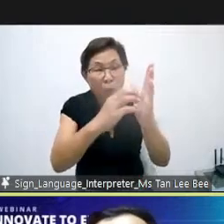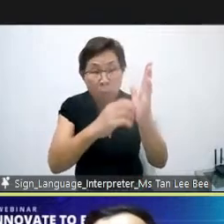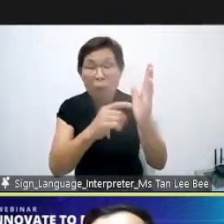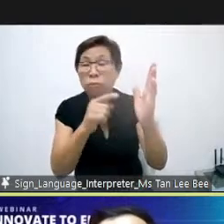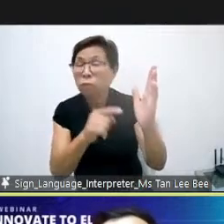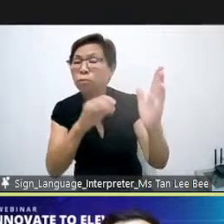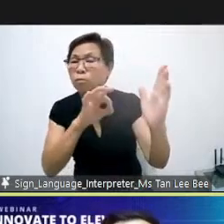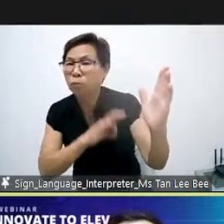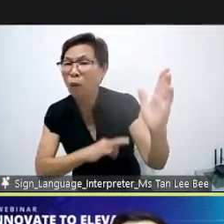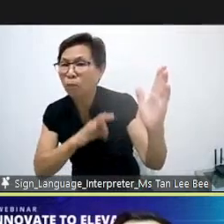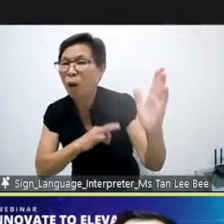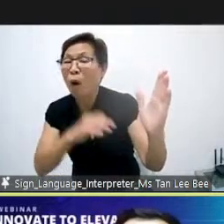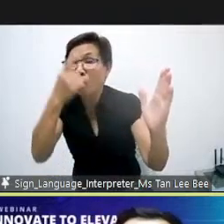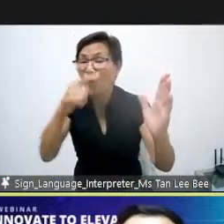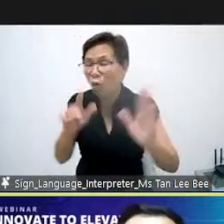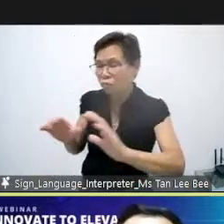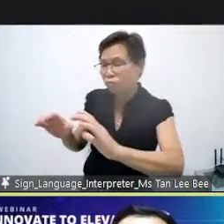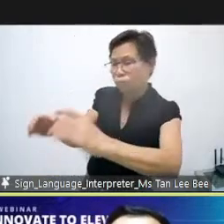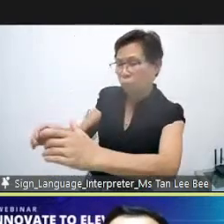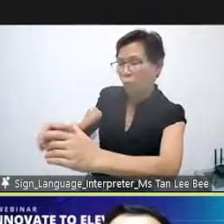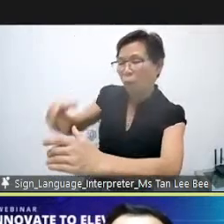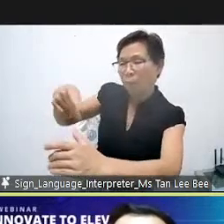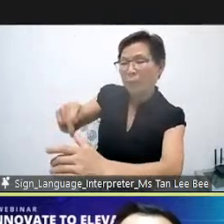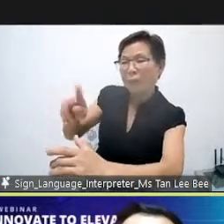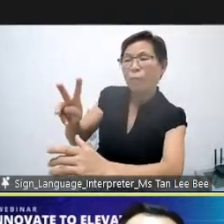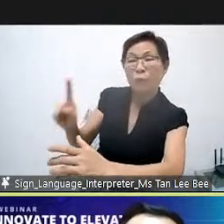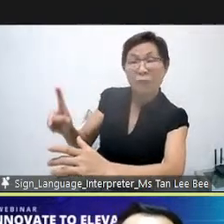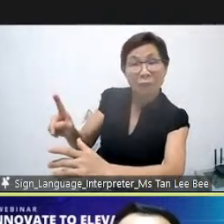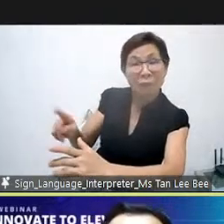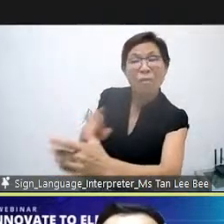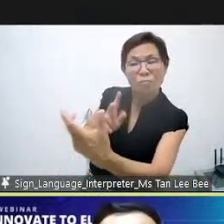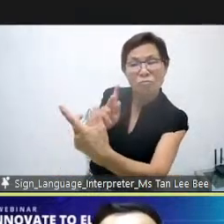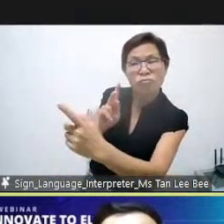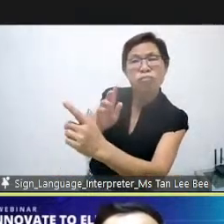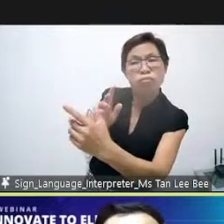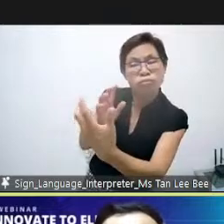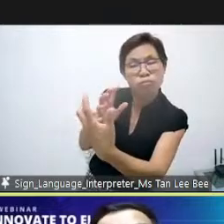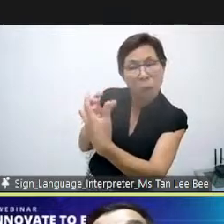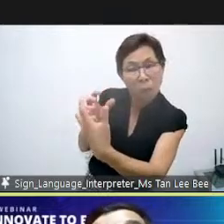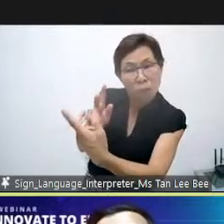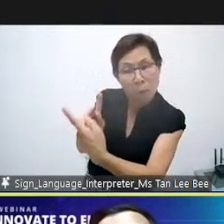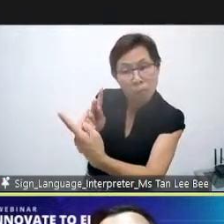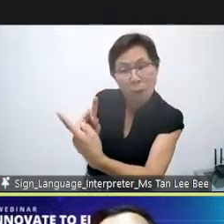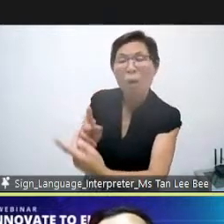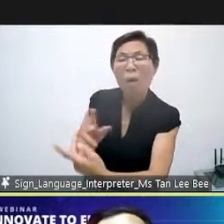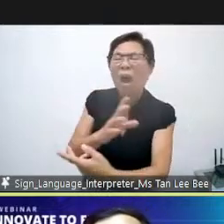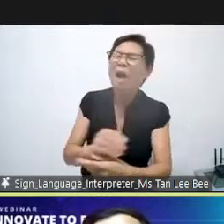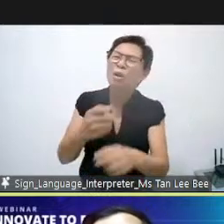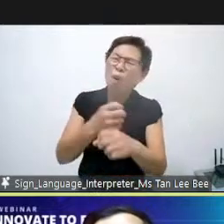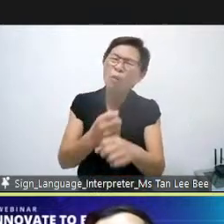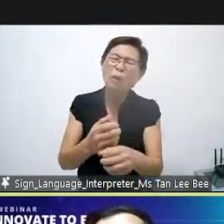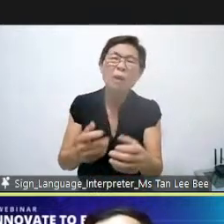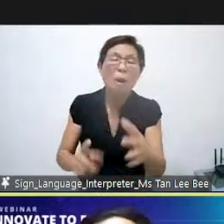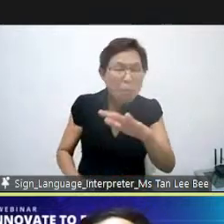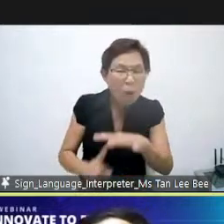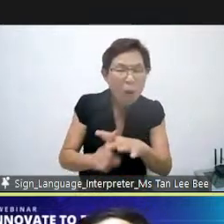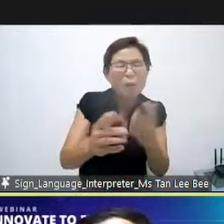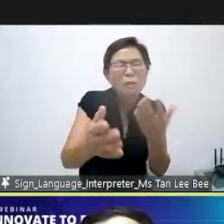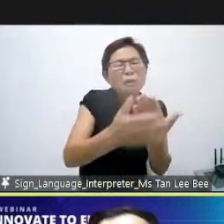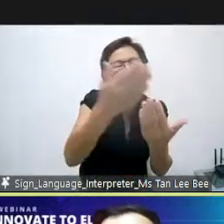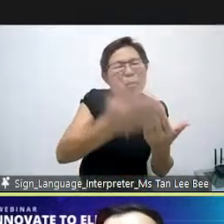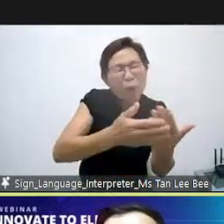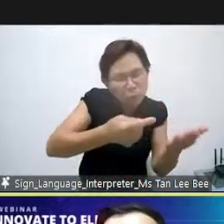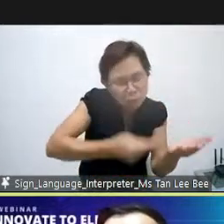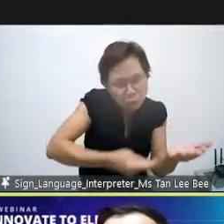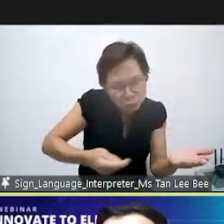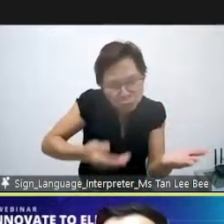the targeted group of people. Also, we can also come up with a simple tools. Okay, the level 2, and then when it comes